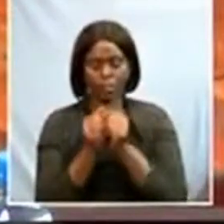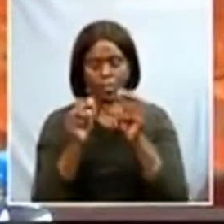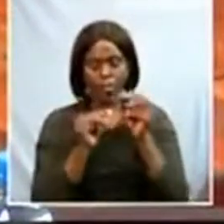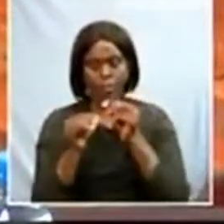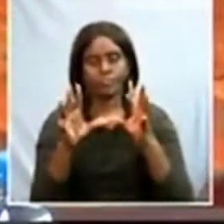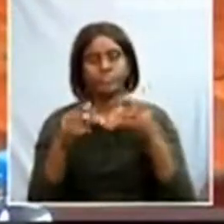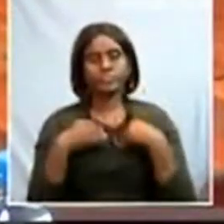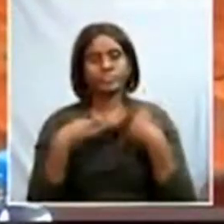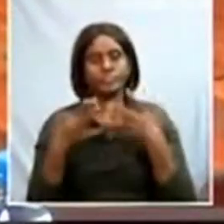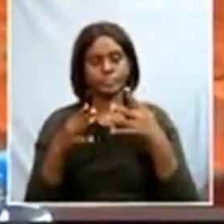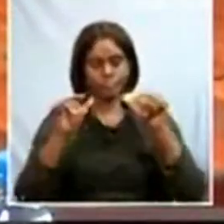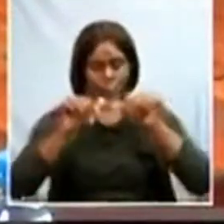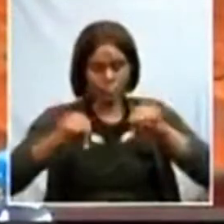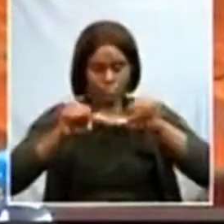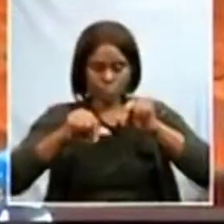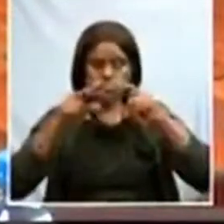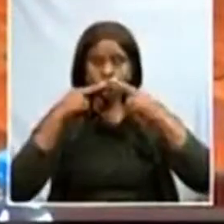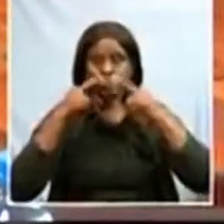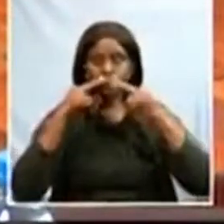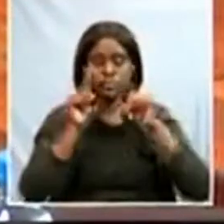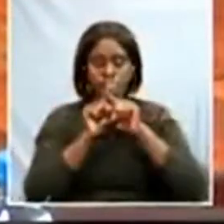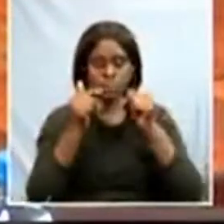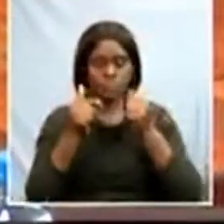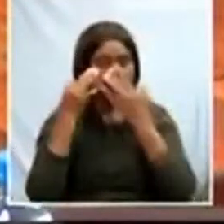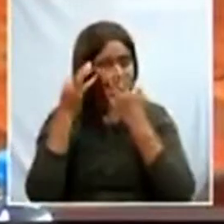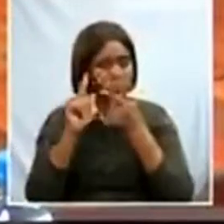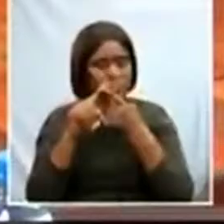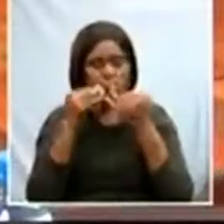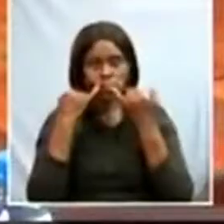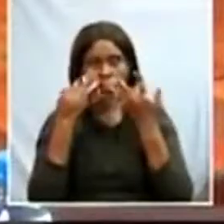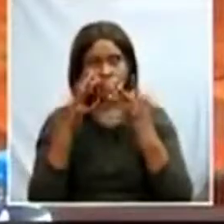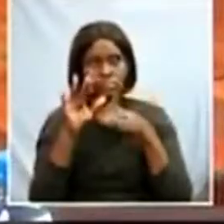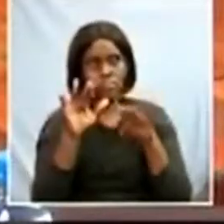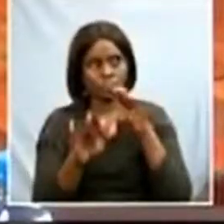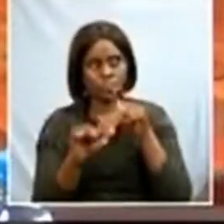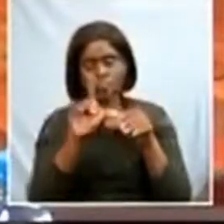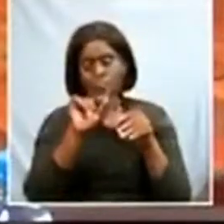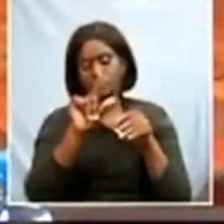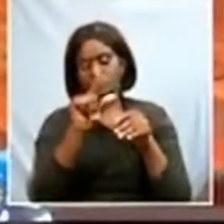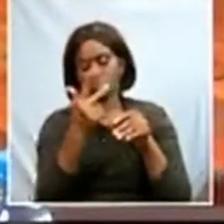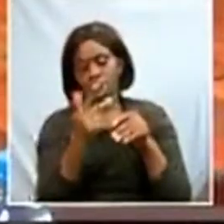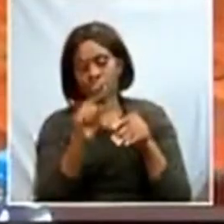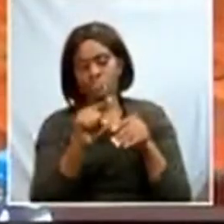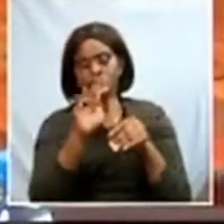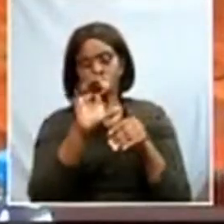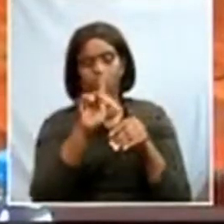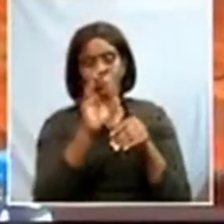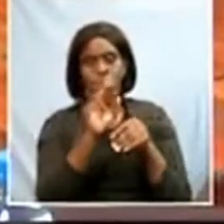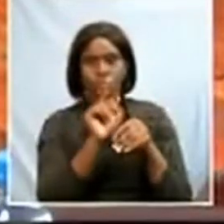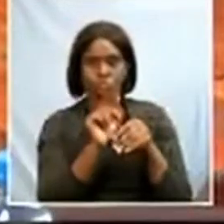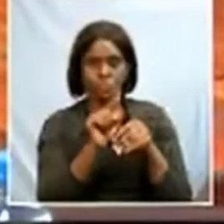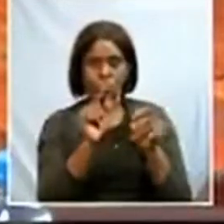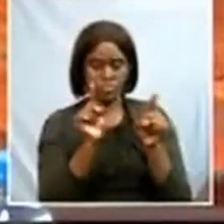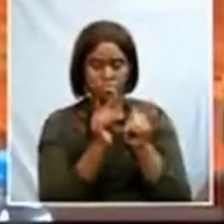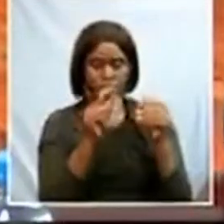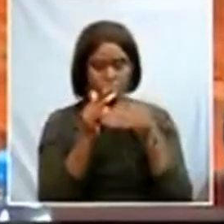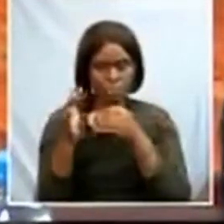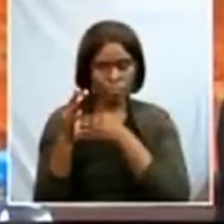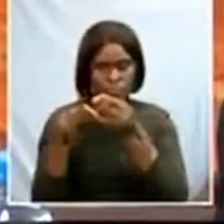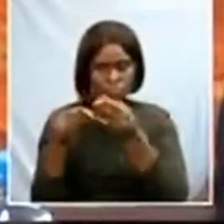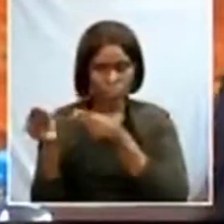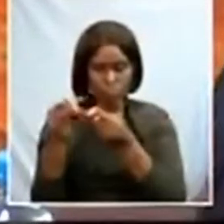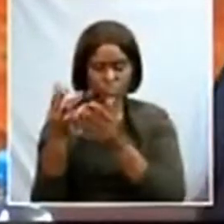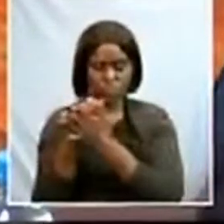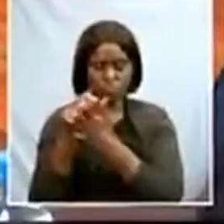management acknowledges the audit findings and wish to state that the balance of 2023 CDF funding against expenditure were